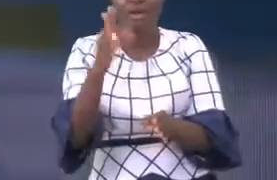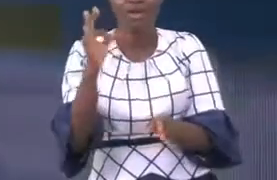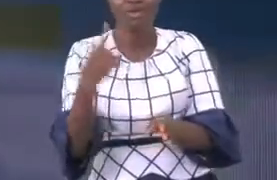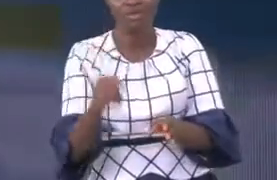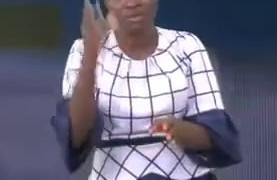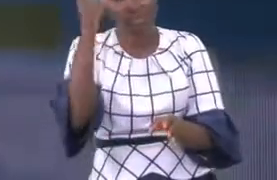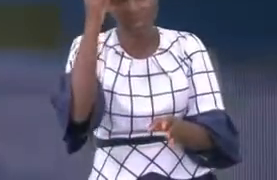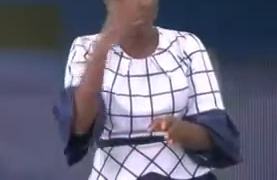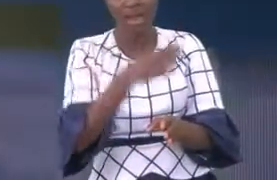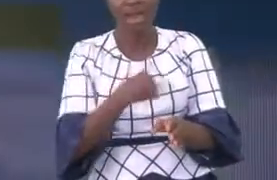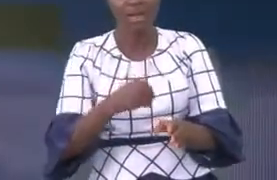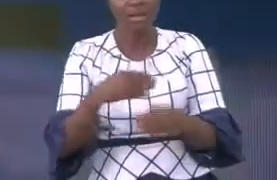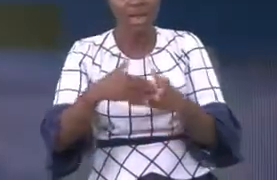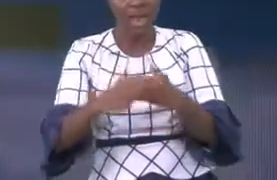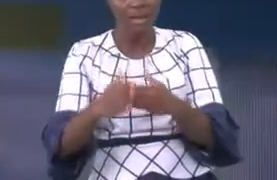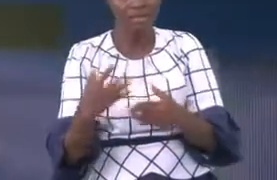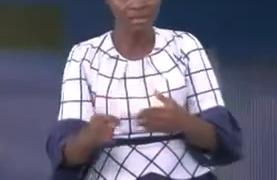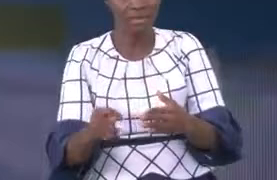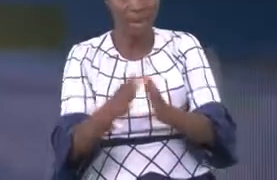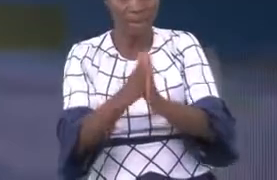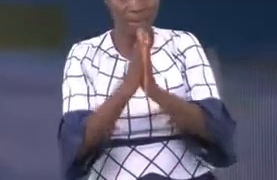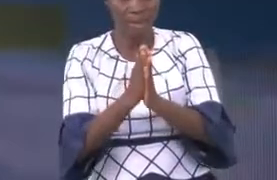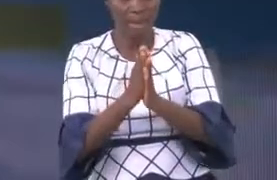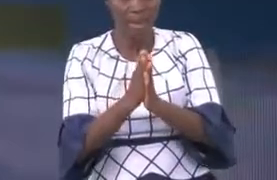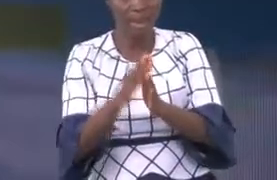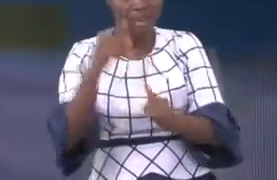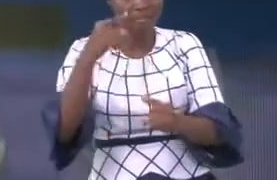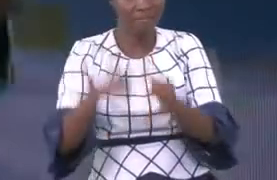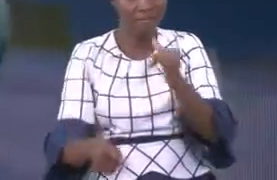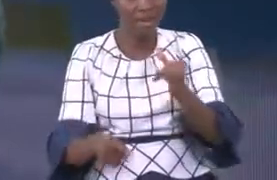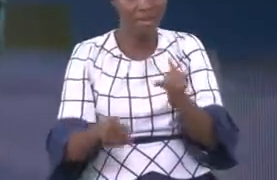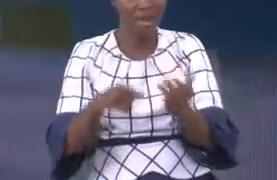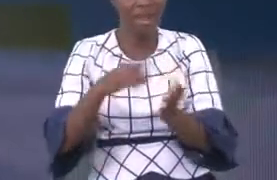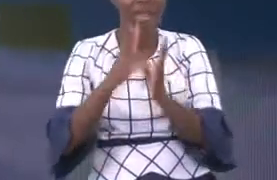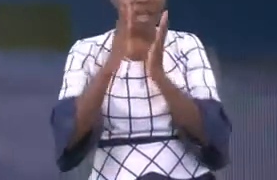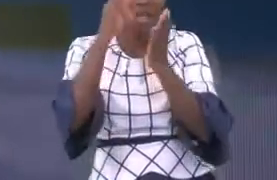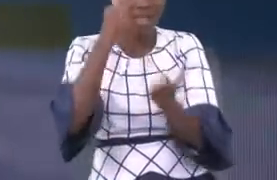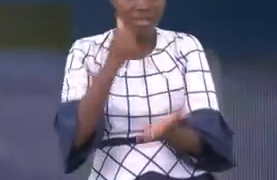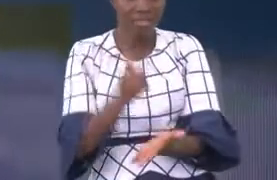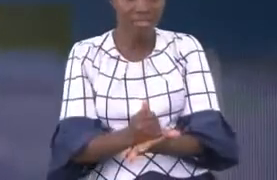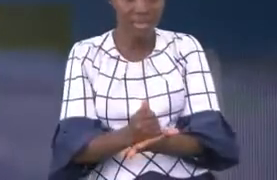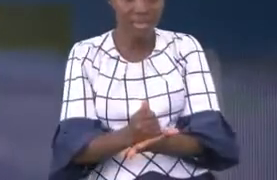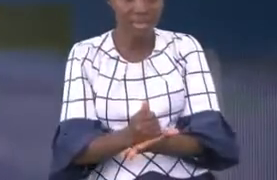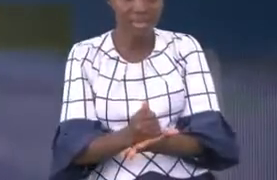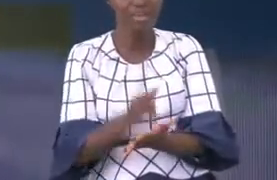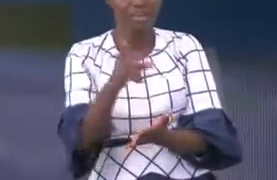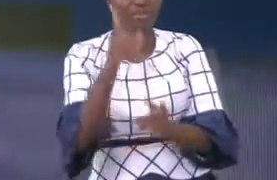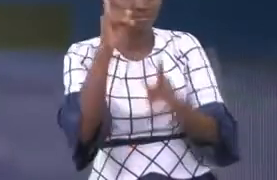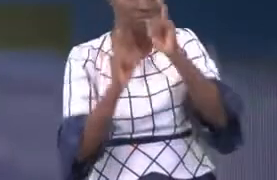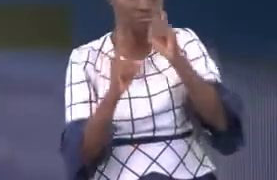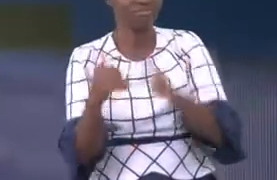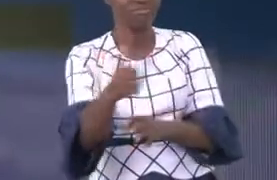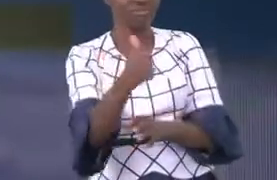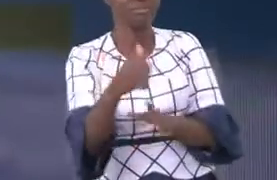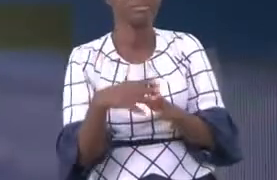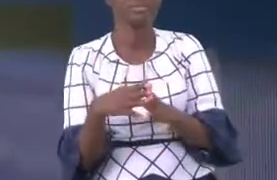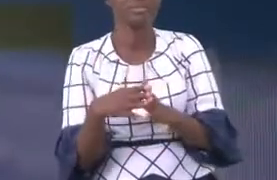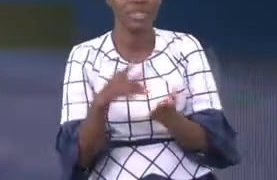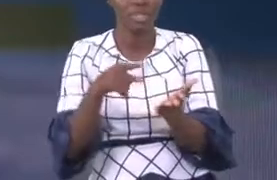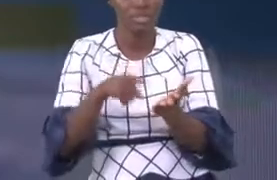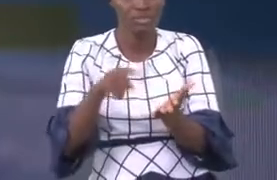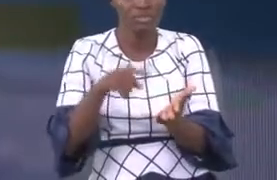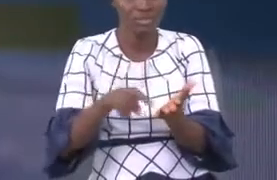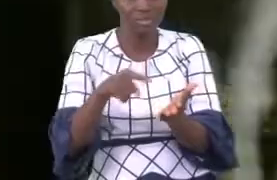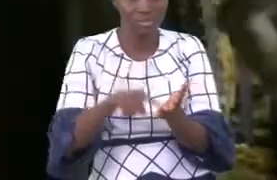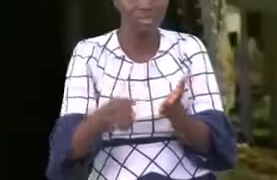final amen, check up yourself. That sickness, disease will not be